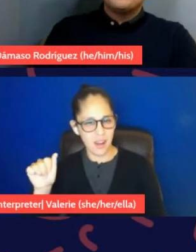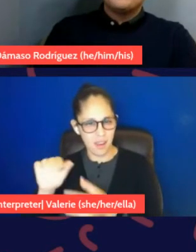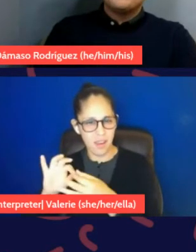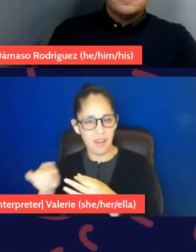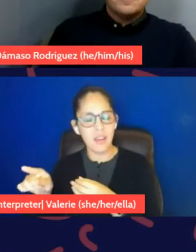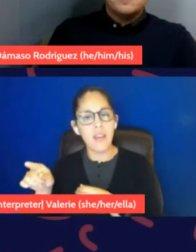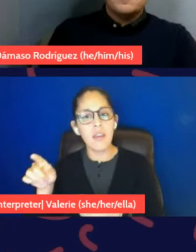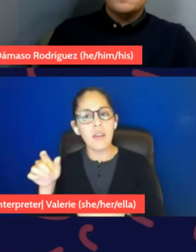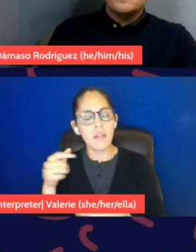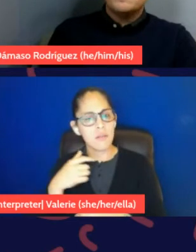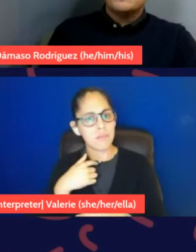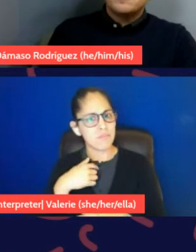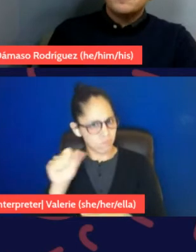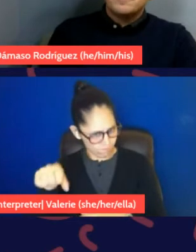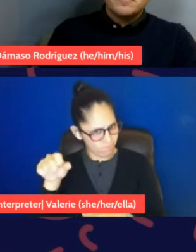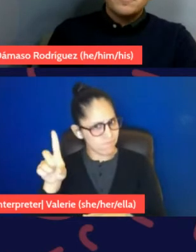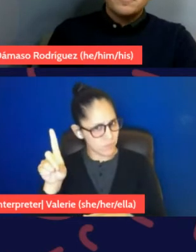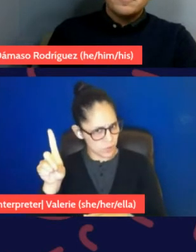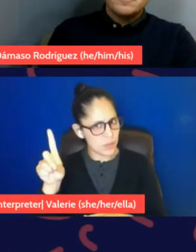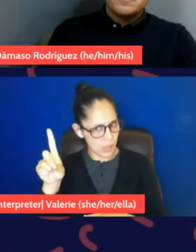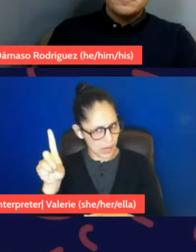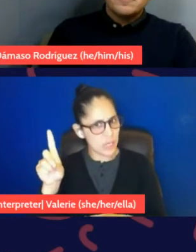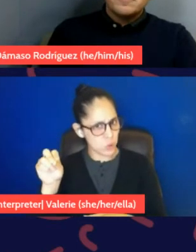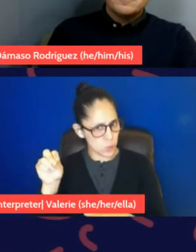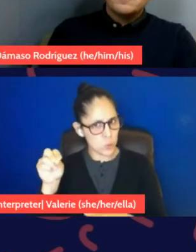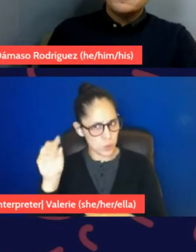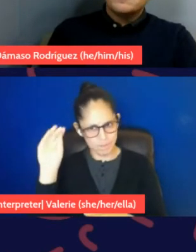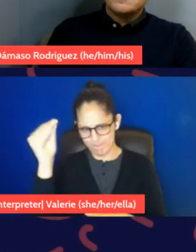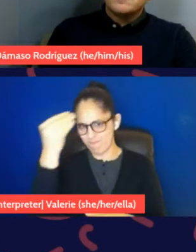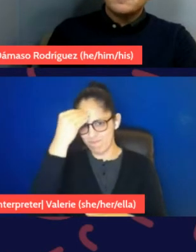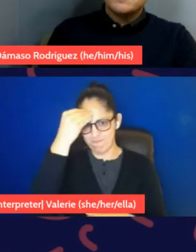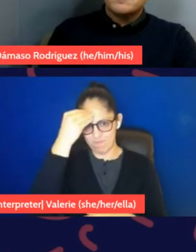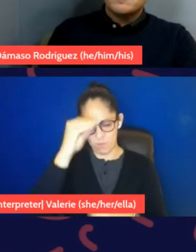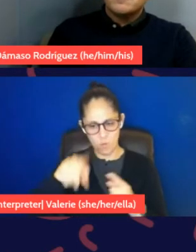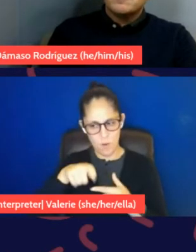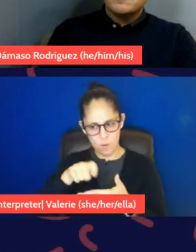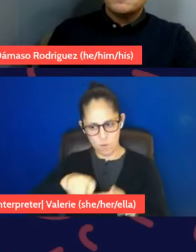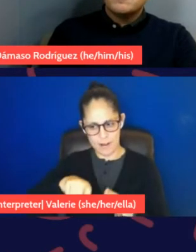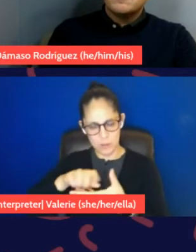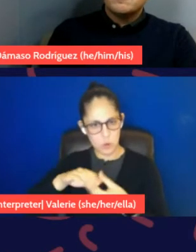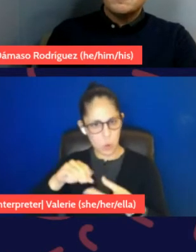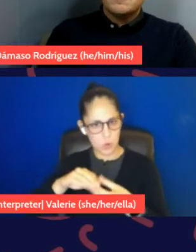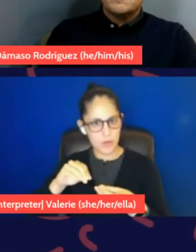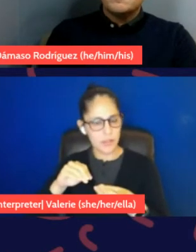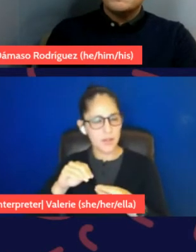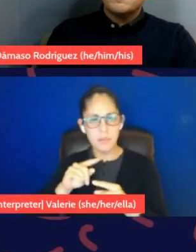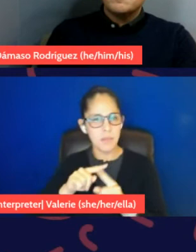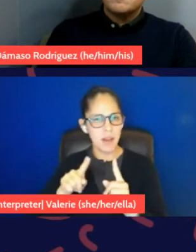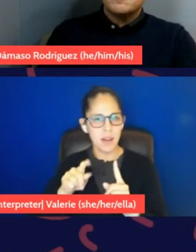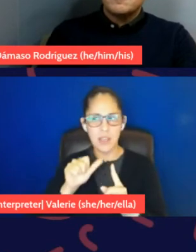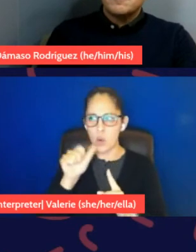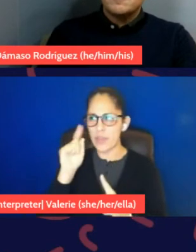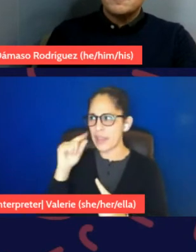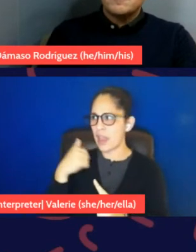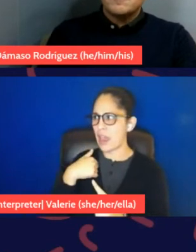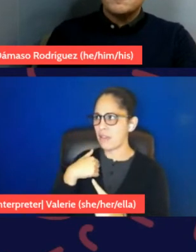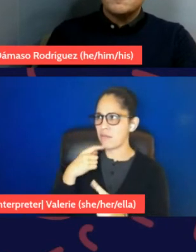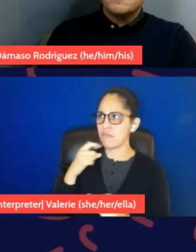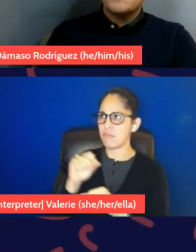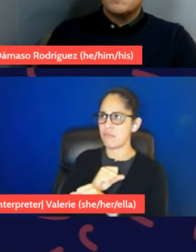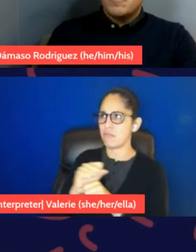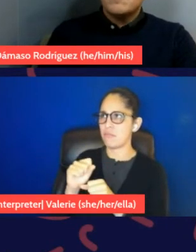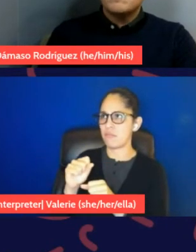I do accept that what we were talking about. I don't think I've ever seen anything close to my immigrant